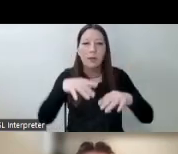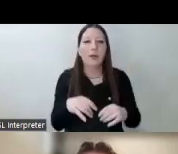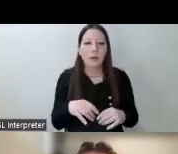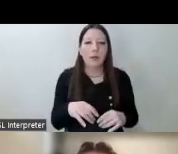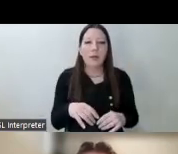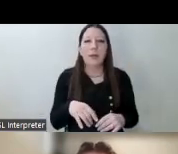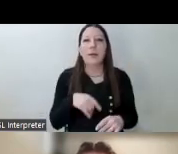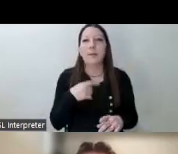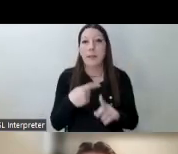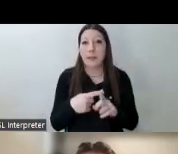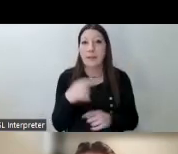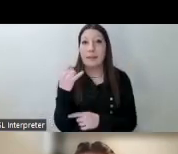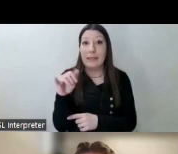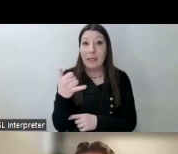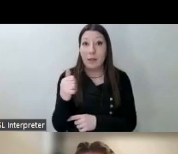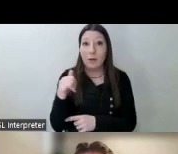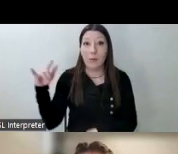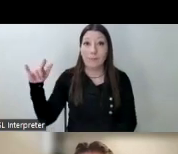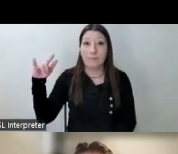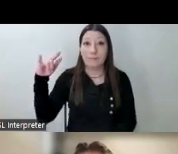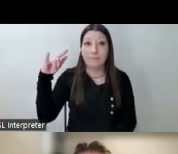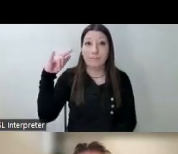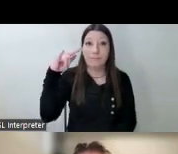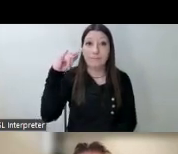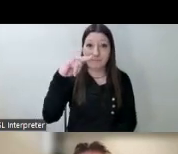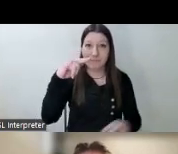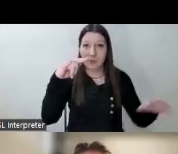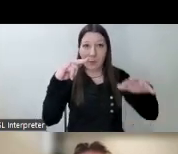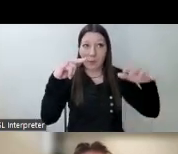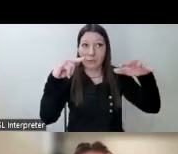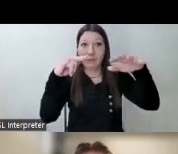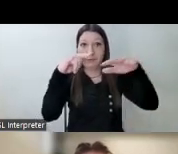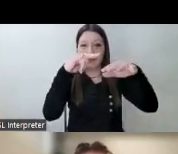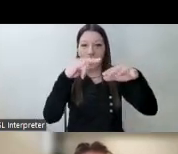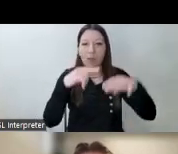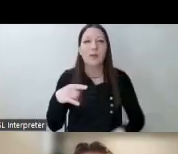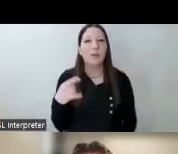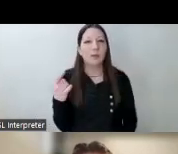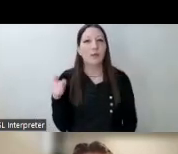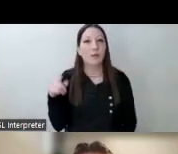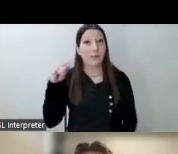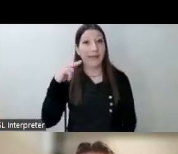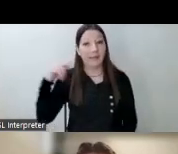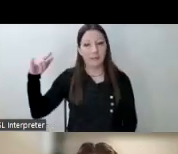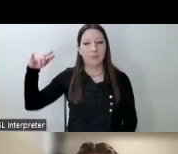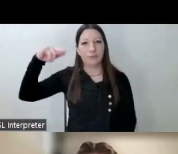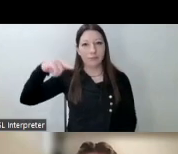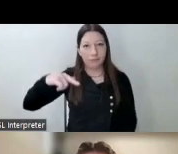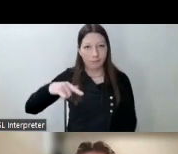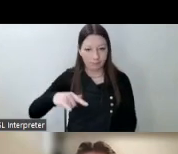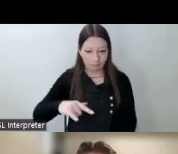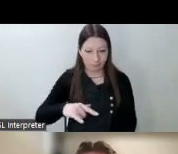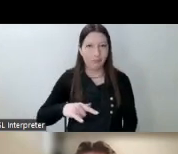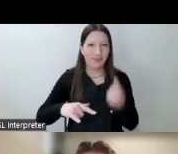bomber airplane that is heading into the heart of the smoke. So this plane had just collected water from the lake to my right, circled around,